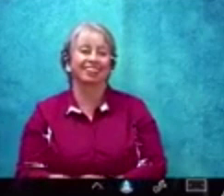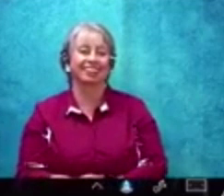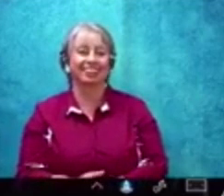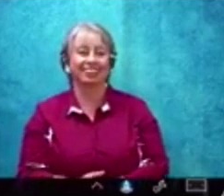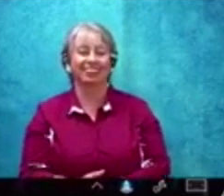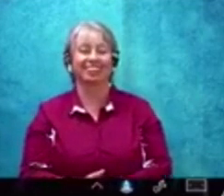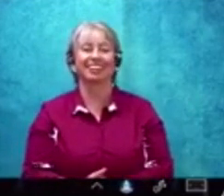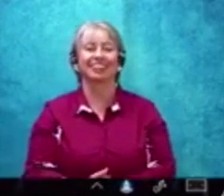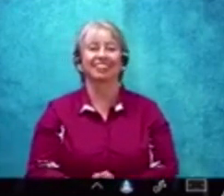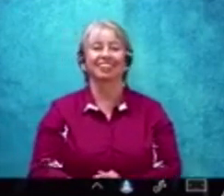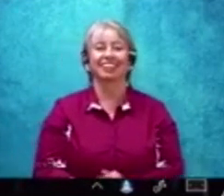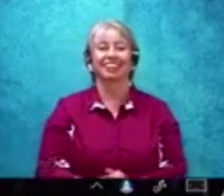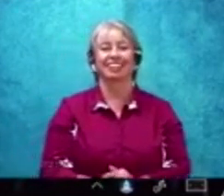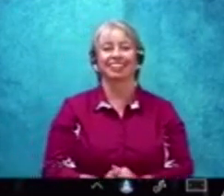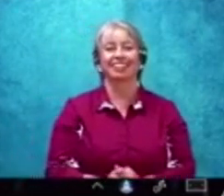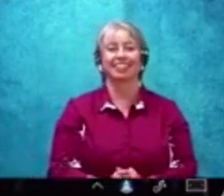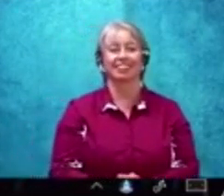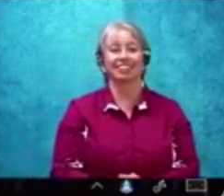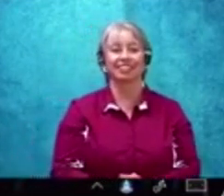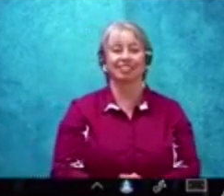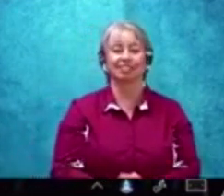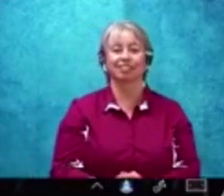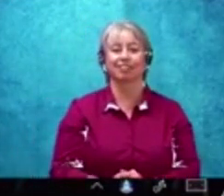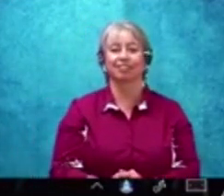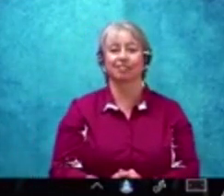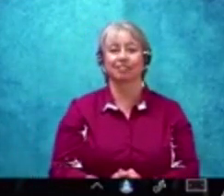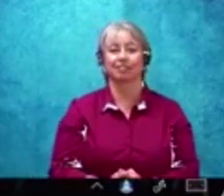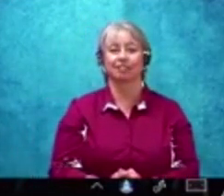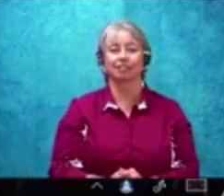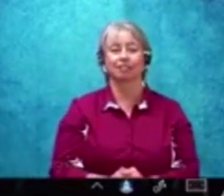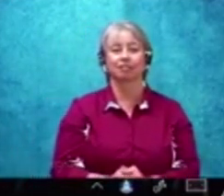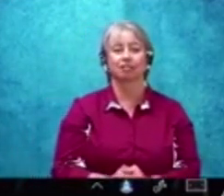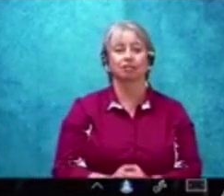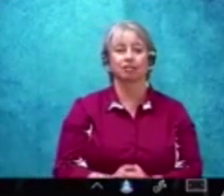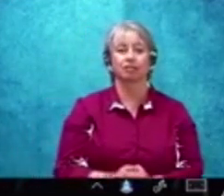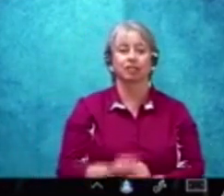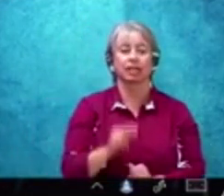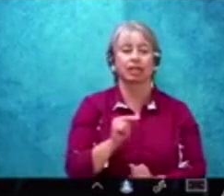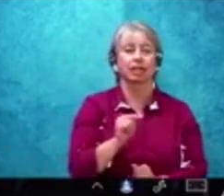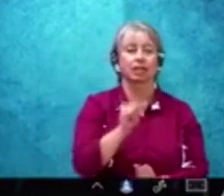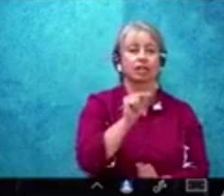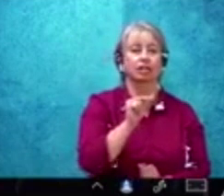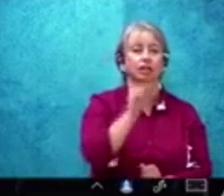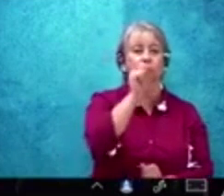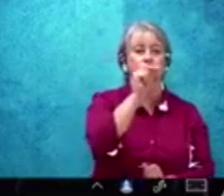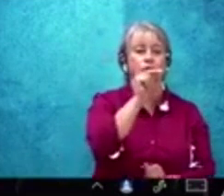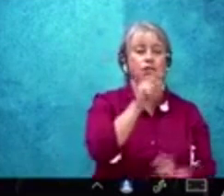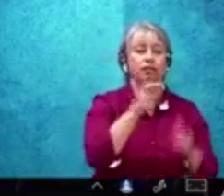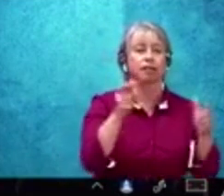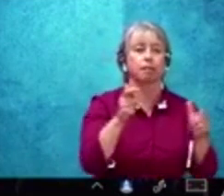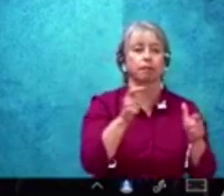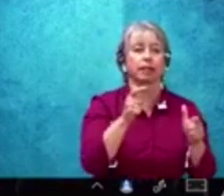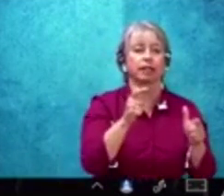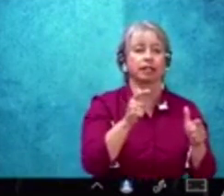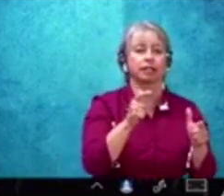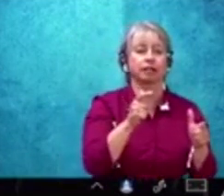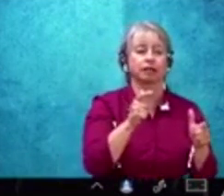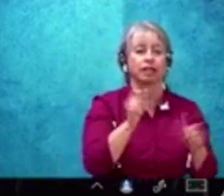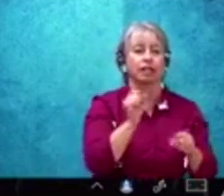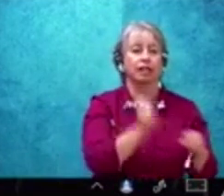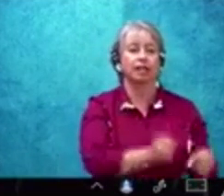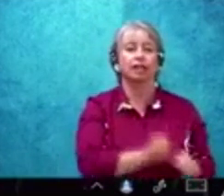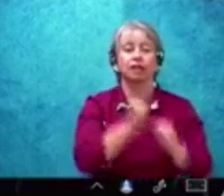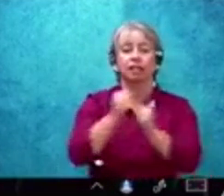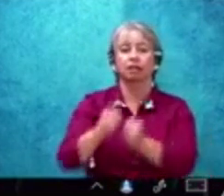this example as our last one. Hunter kayaks 48 feet due north in Big Creek Lake. Then he kayaks